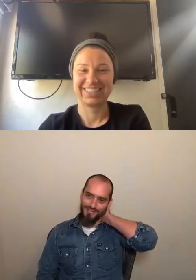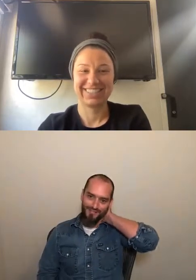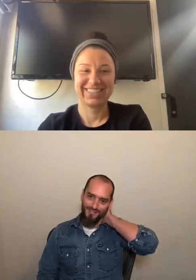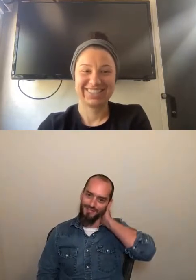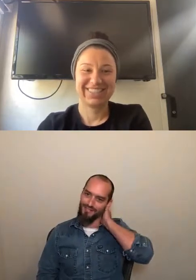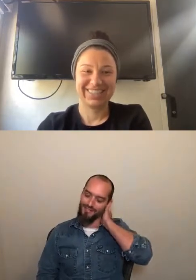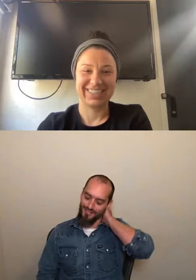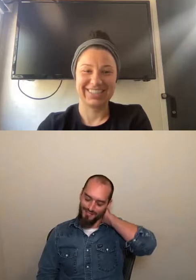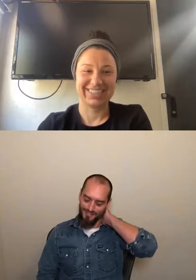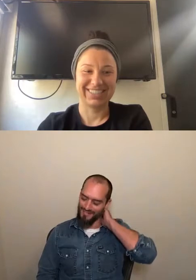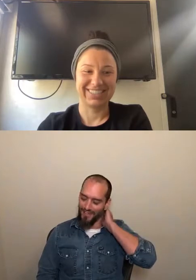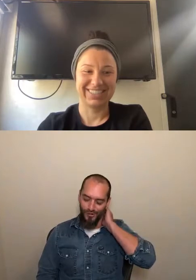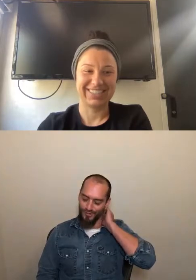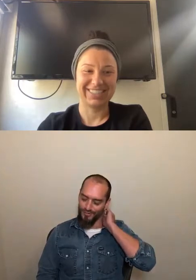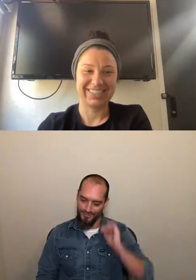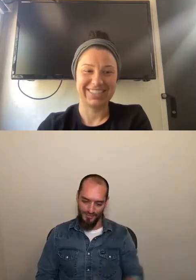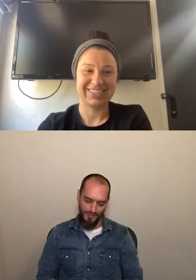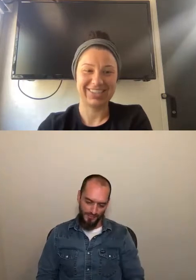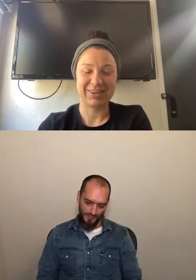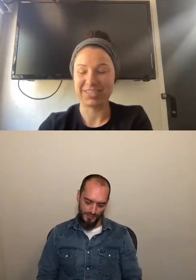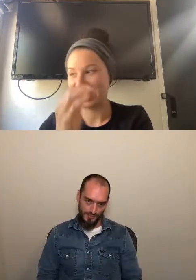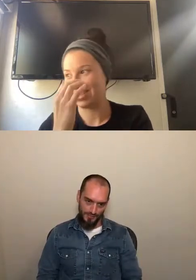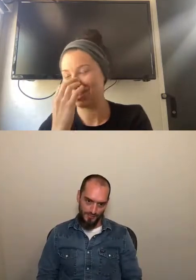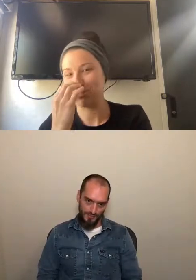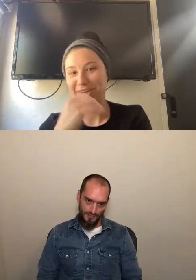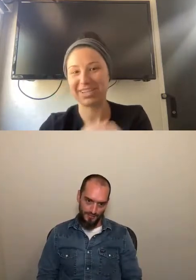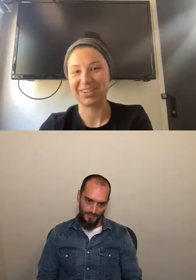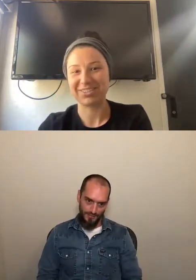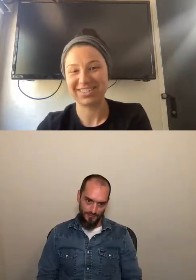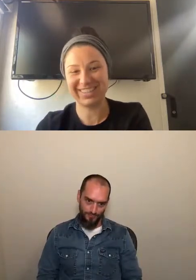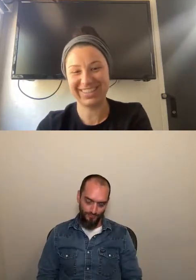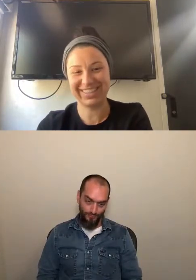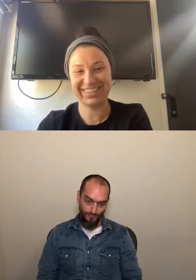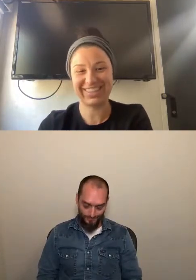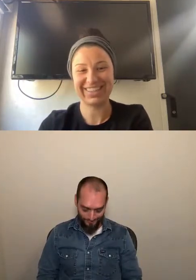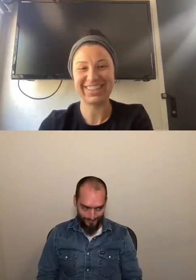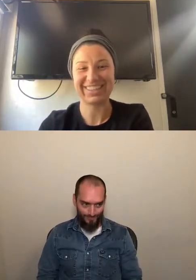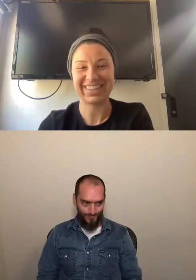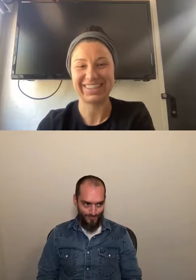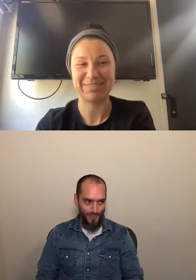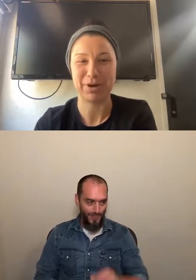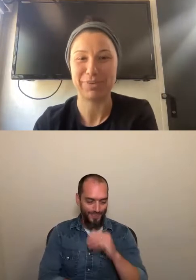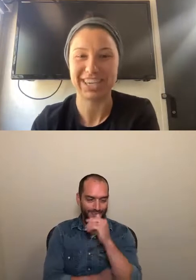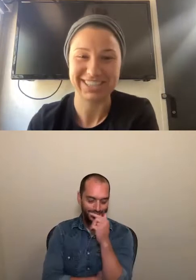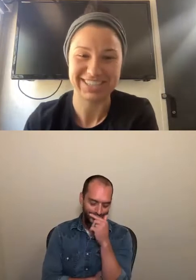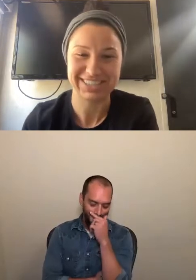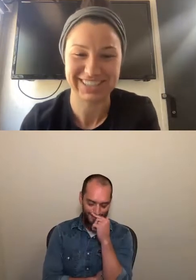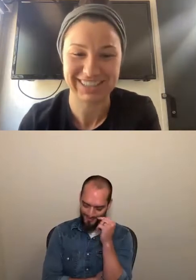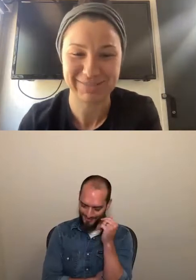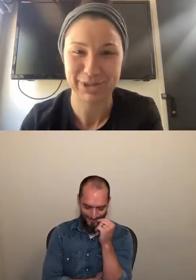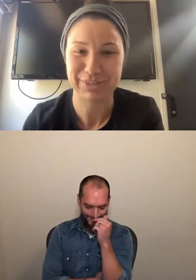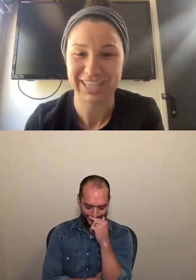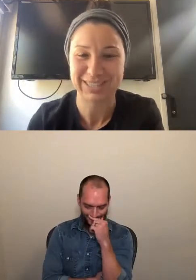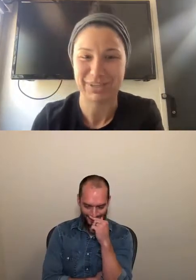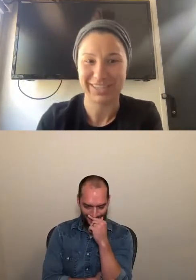me at all. You're going to have to hire some bodyguards. I think like Bob McKee does. I